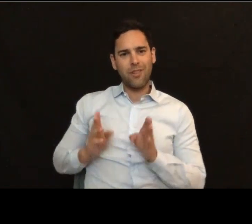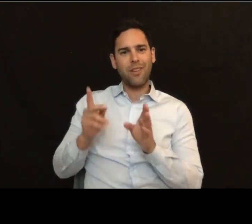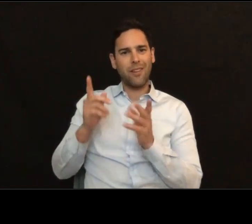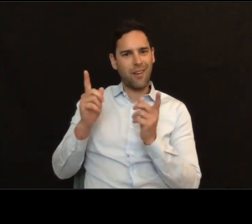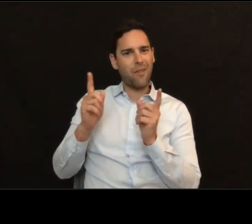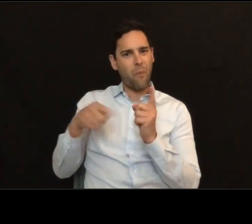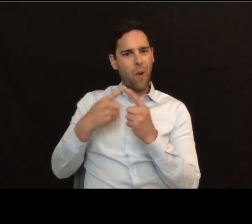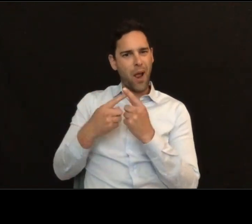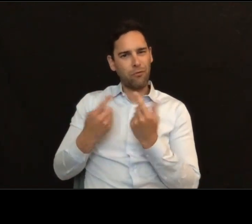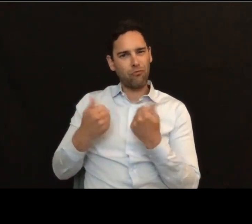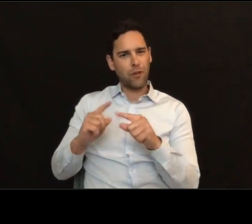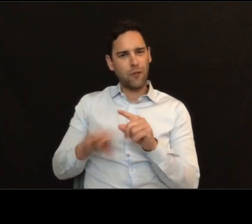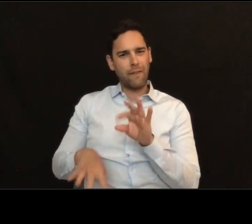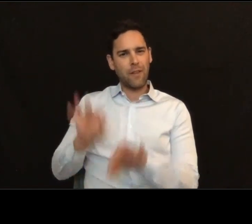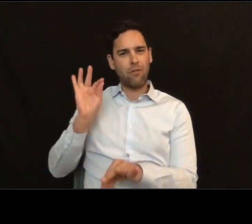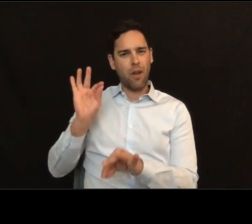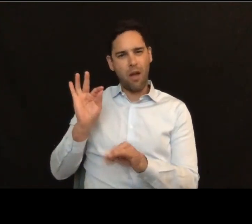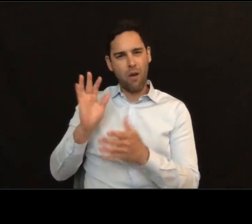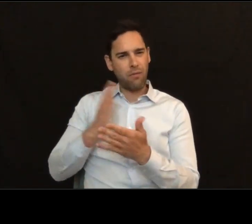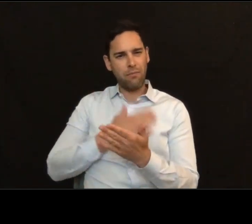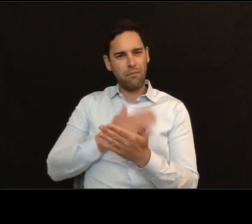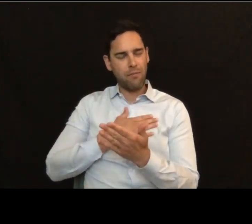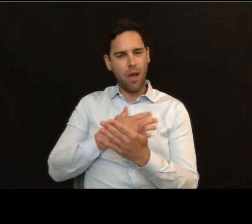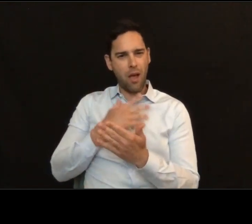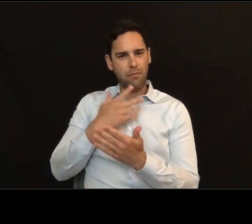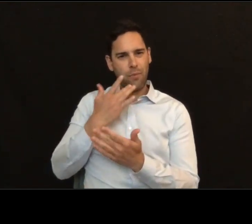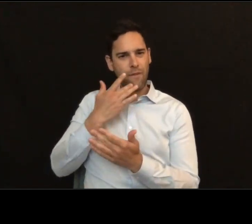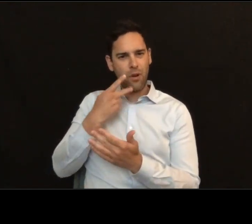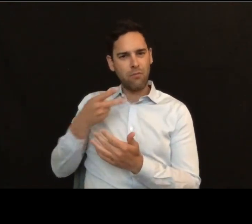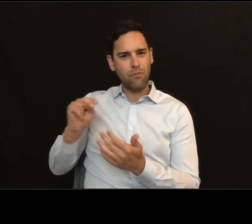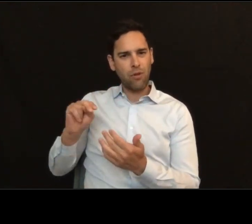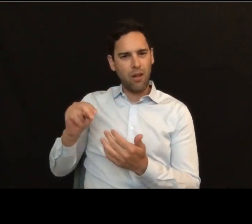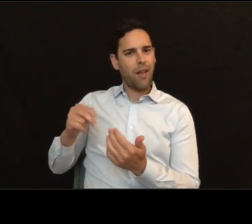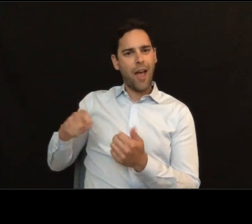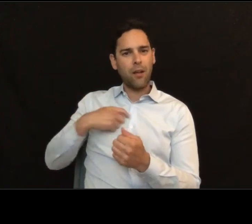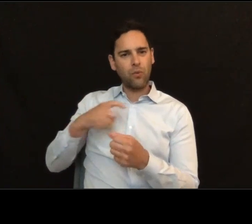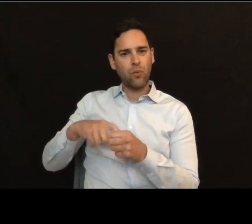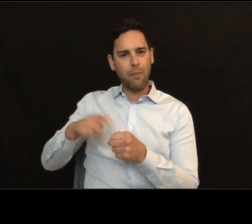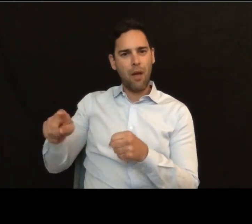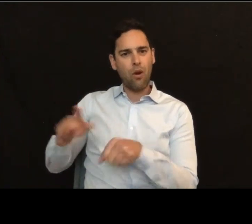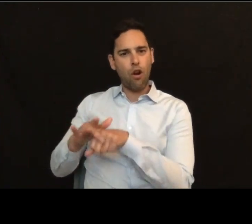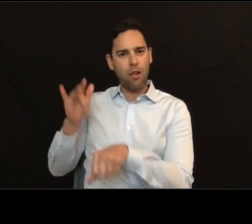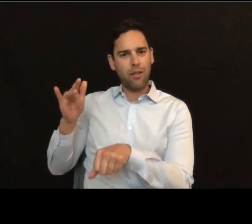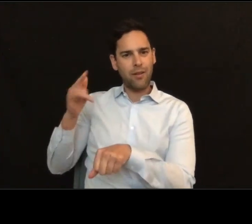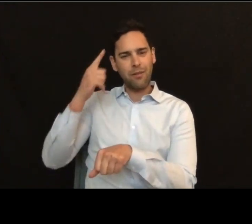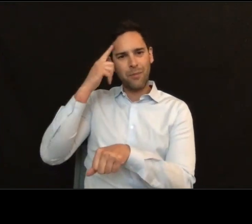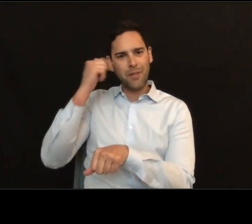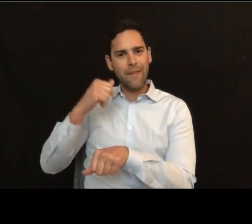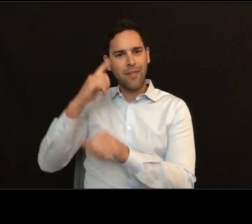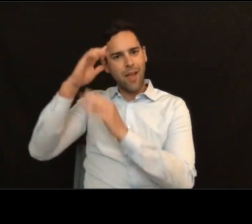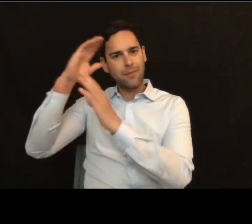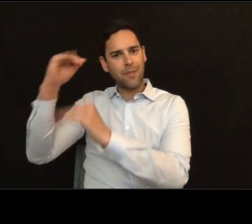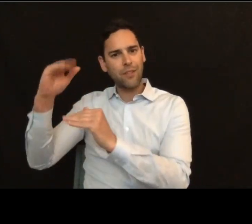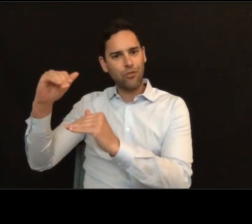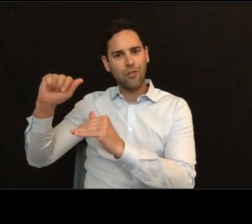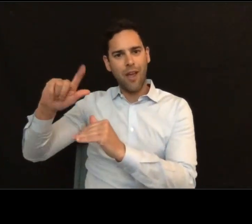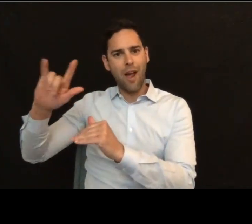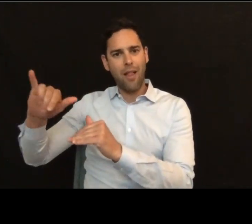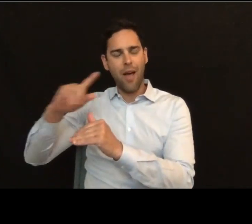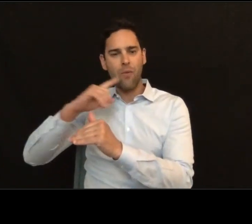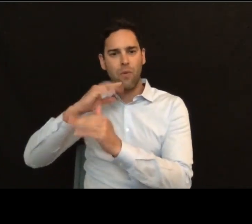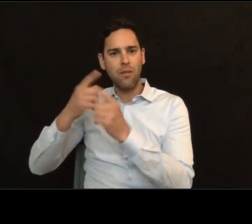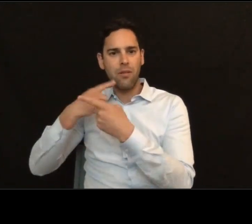local LGBT space earlier than I was ready to, because of the expectation that allies will state their pronouns, when I didn't know what I wanted, but was